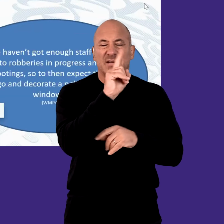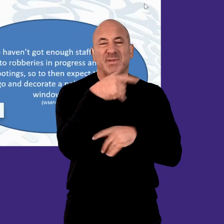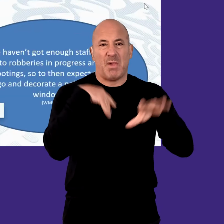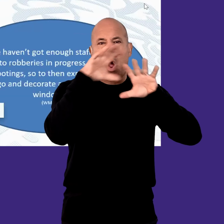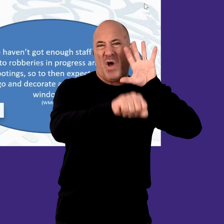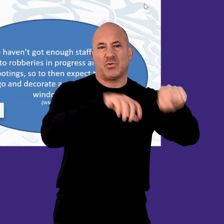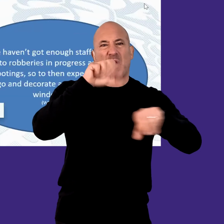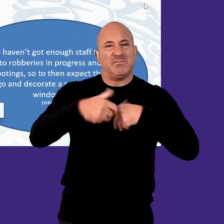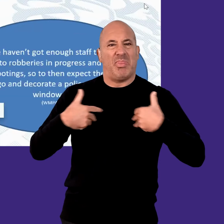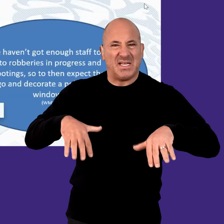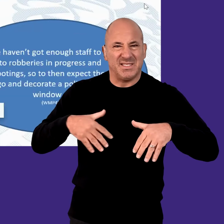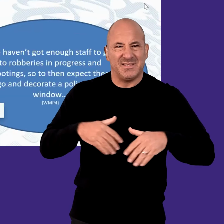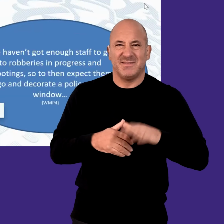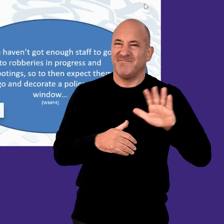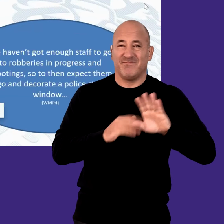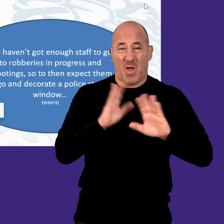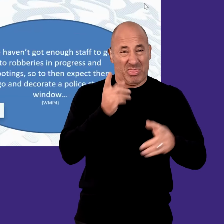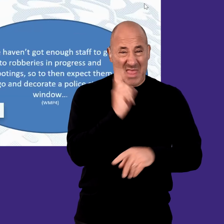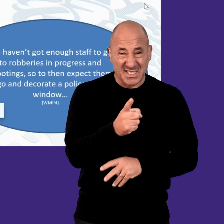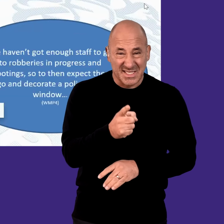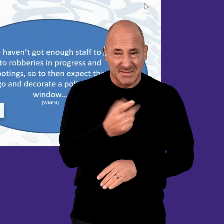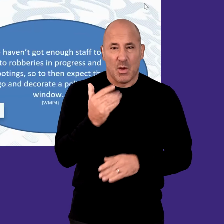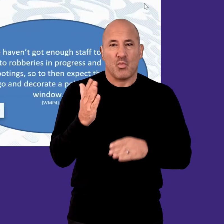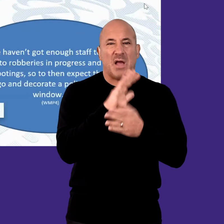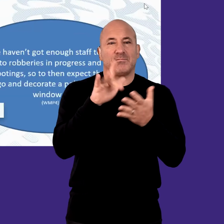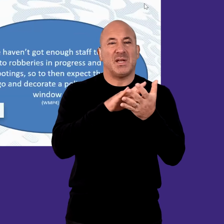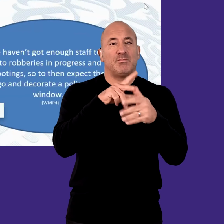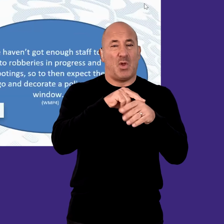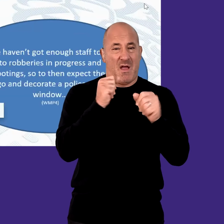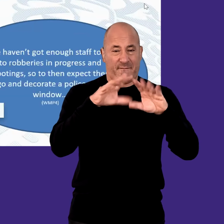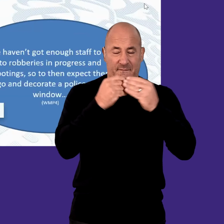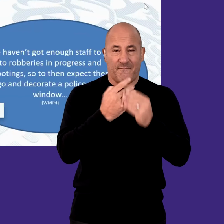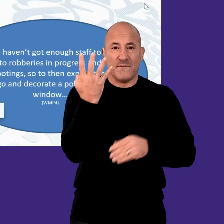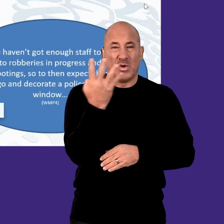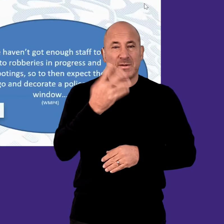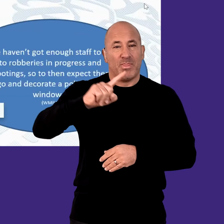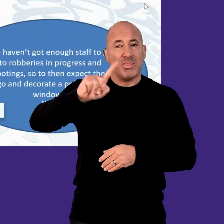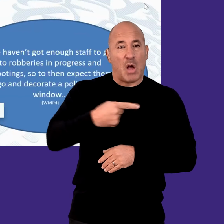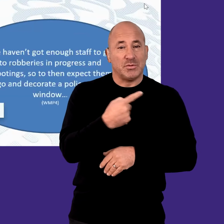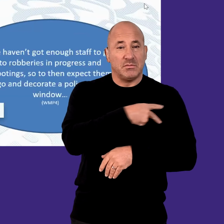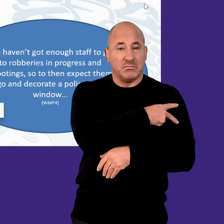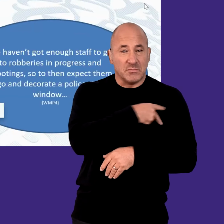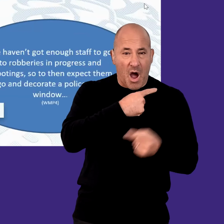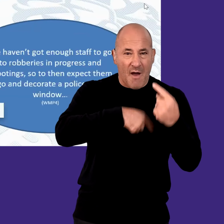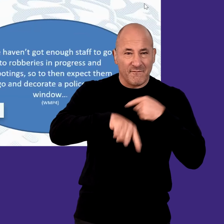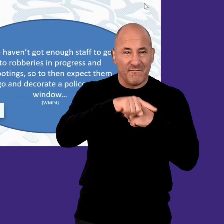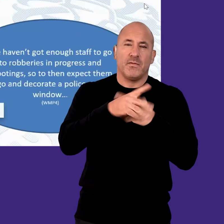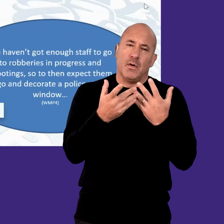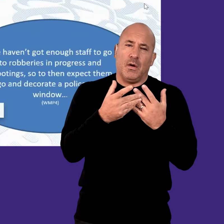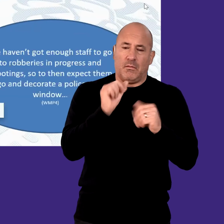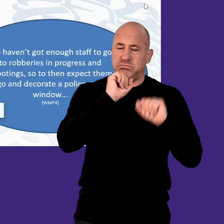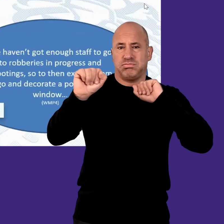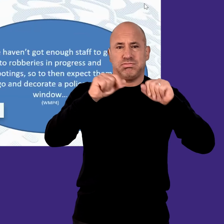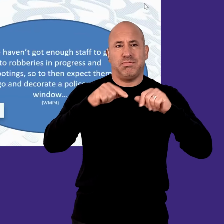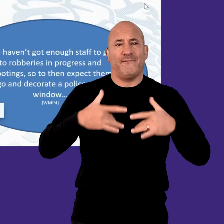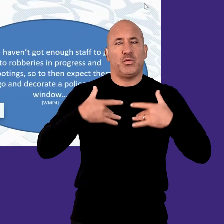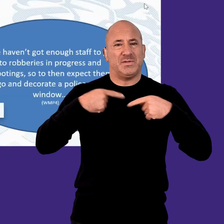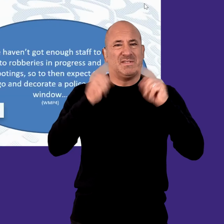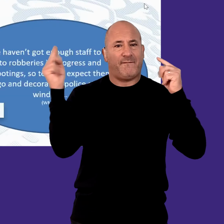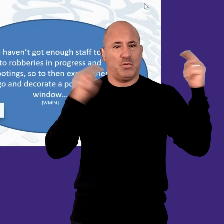bad guys off the street. Now, obviously, it's not as black and white as that, but, the West Midlands Police is comprised of